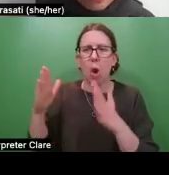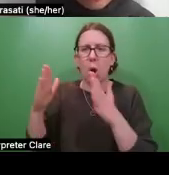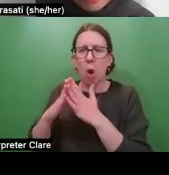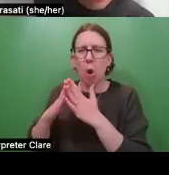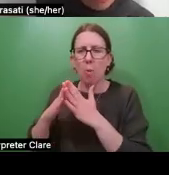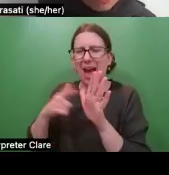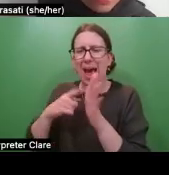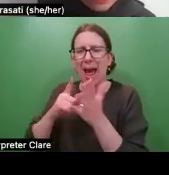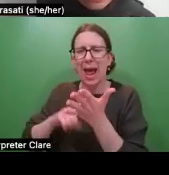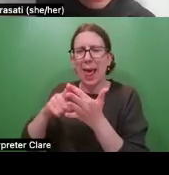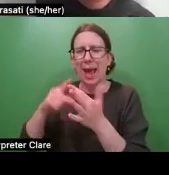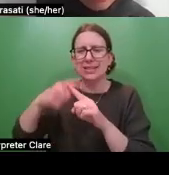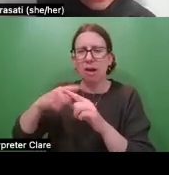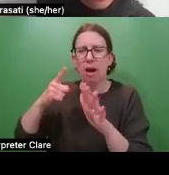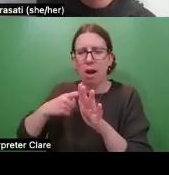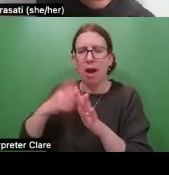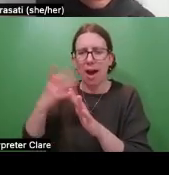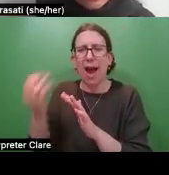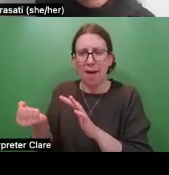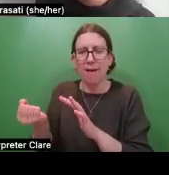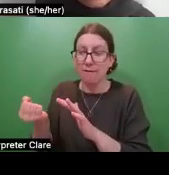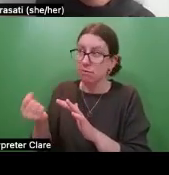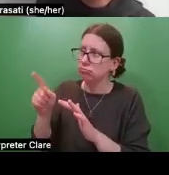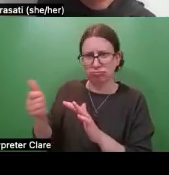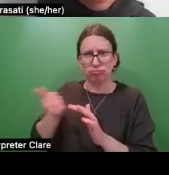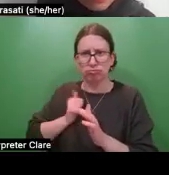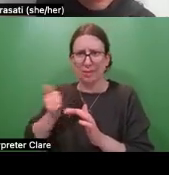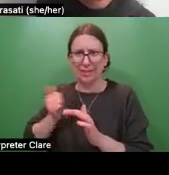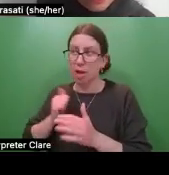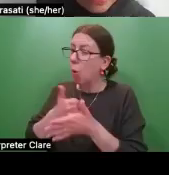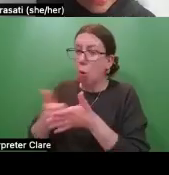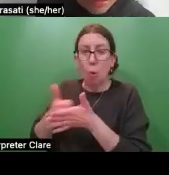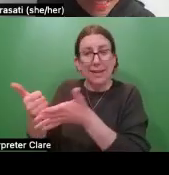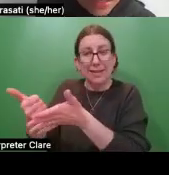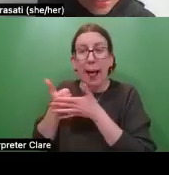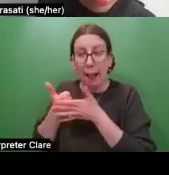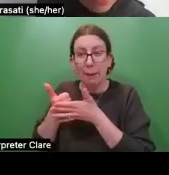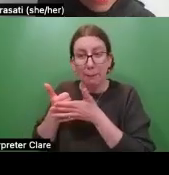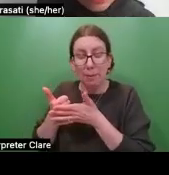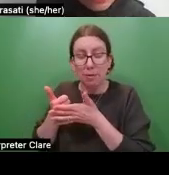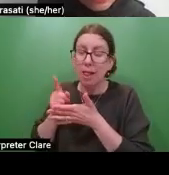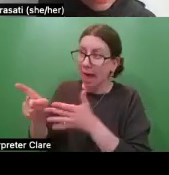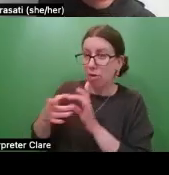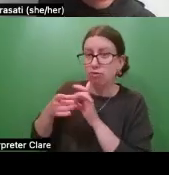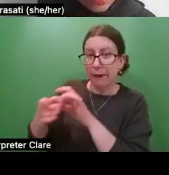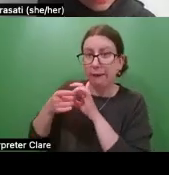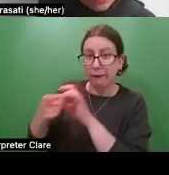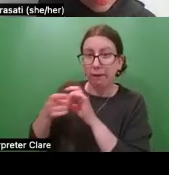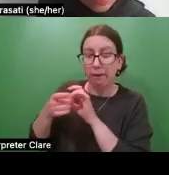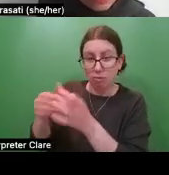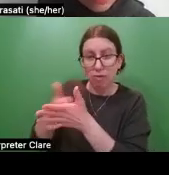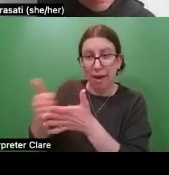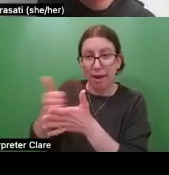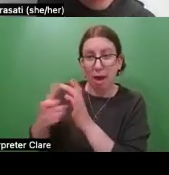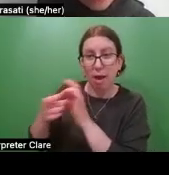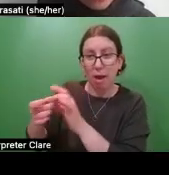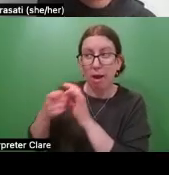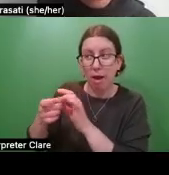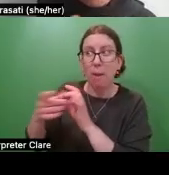my command and always help me. And this small repeated interaction foster this uncritical